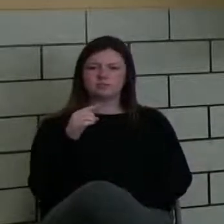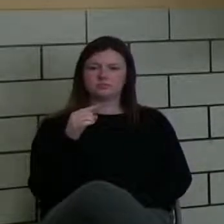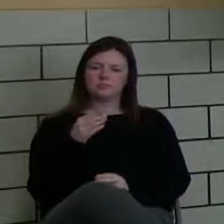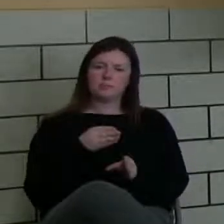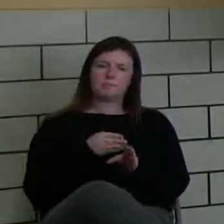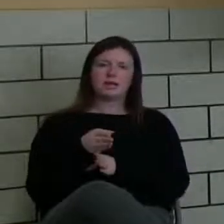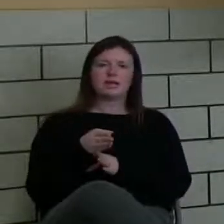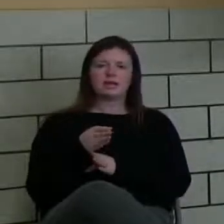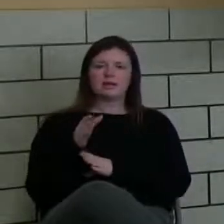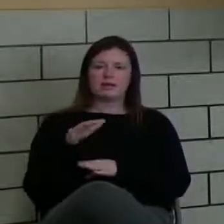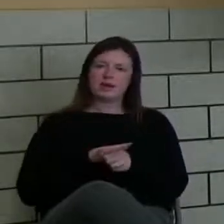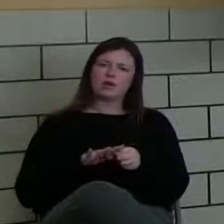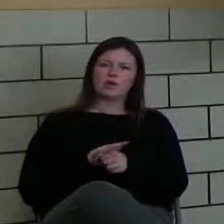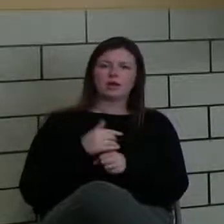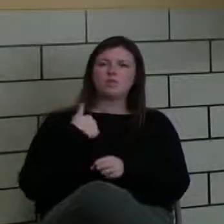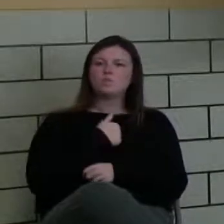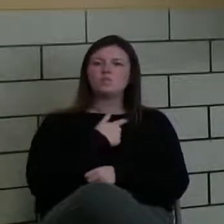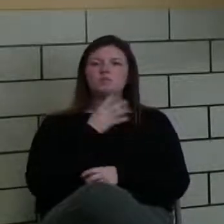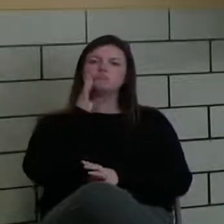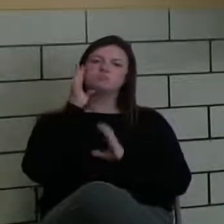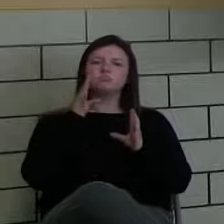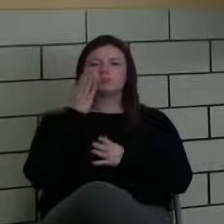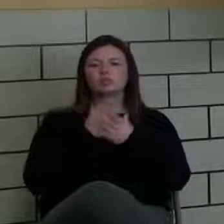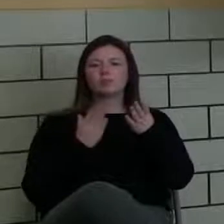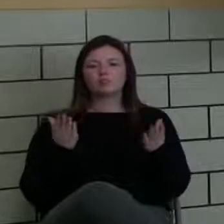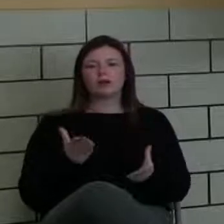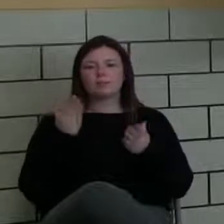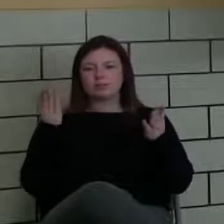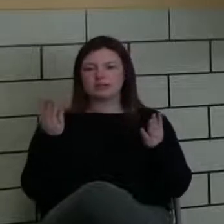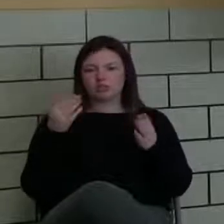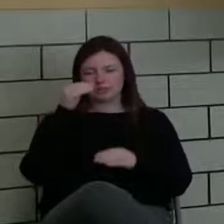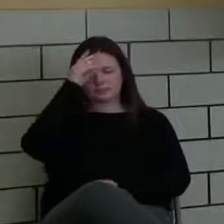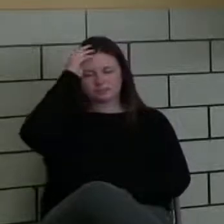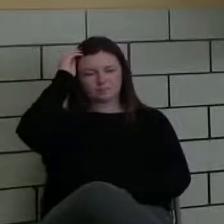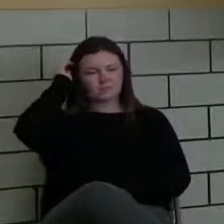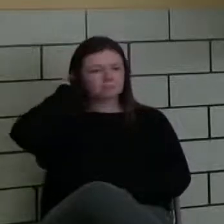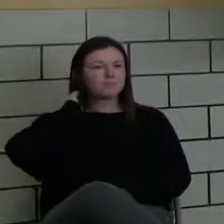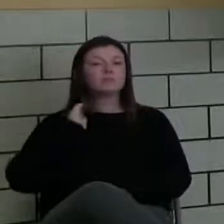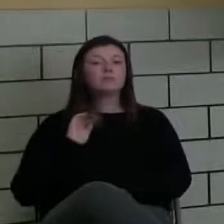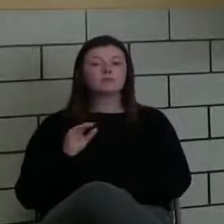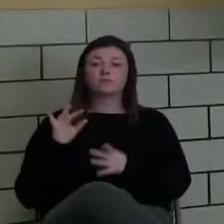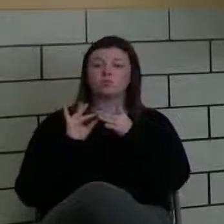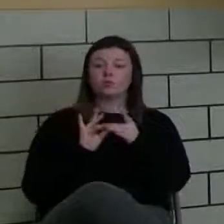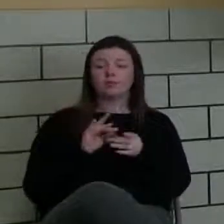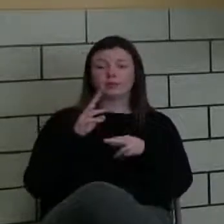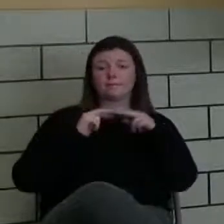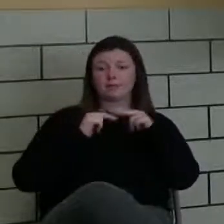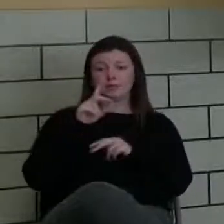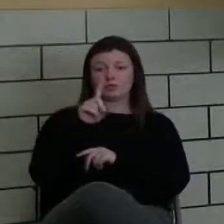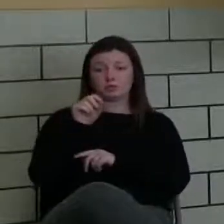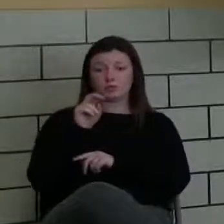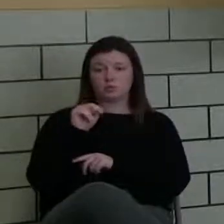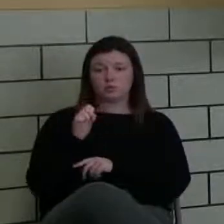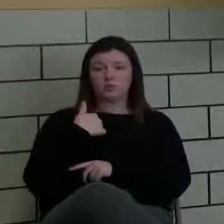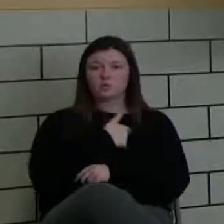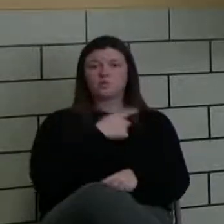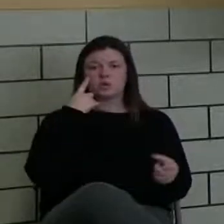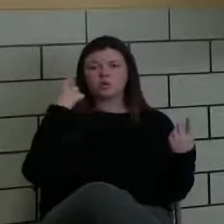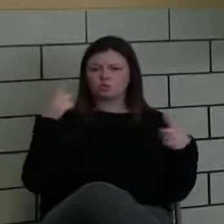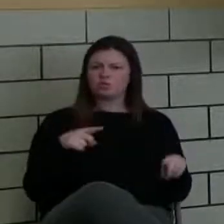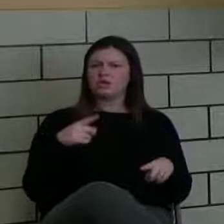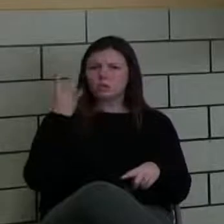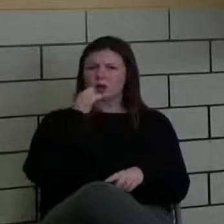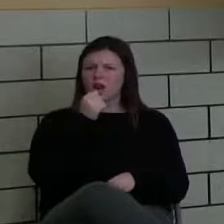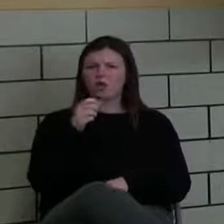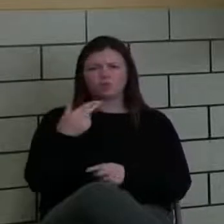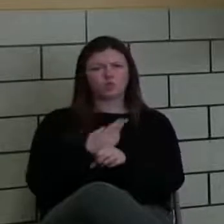some recommendations for this downtown core. For the building zone, we agree. Let's use concrete there, right? It makes the most